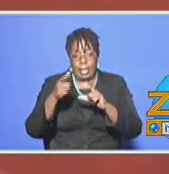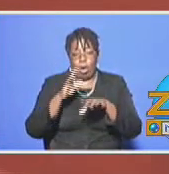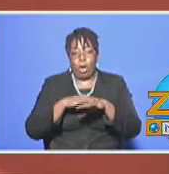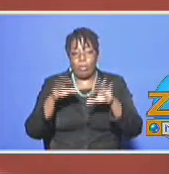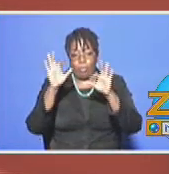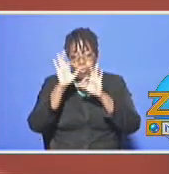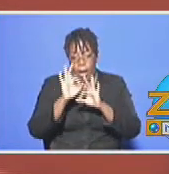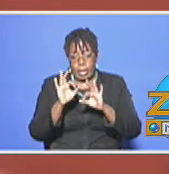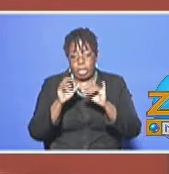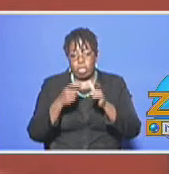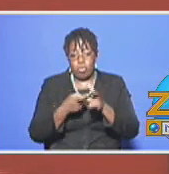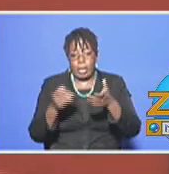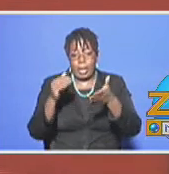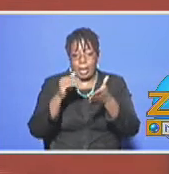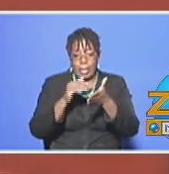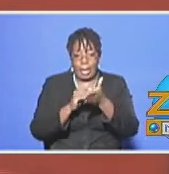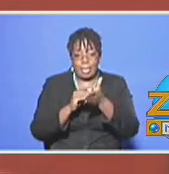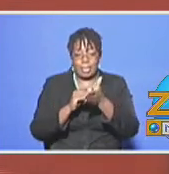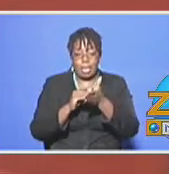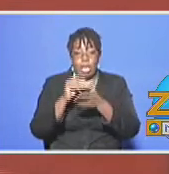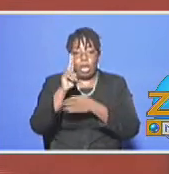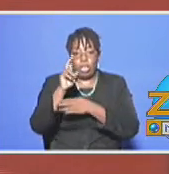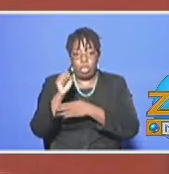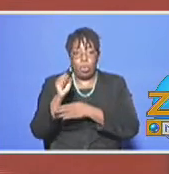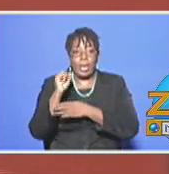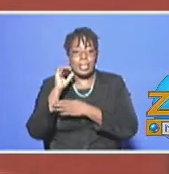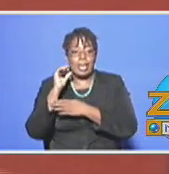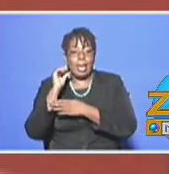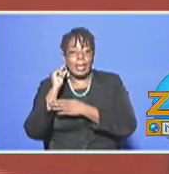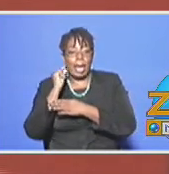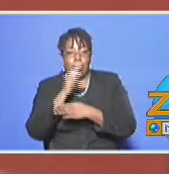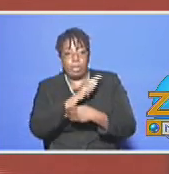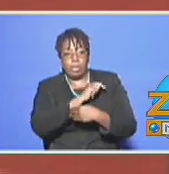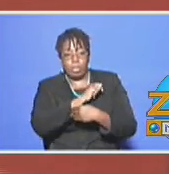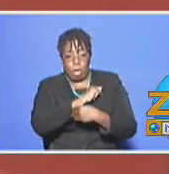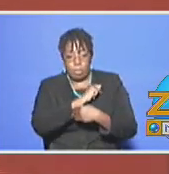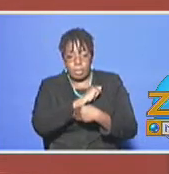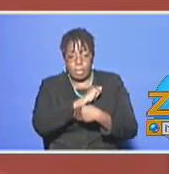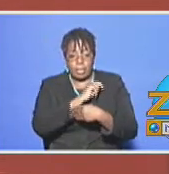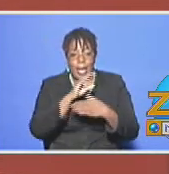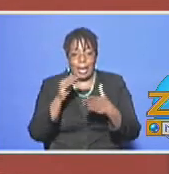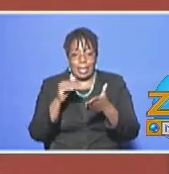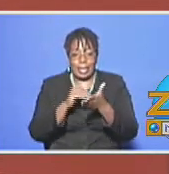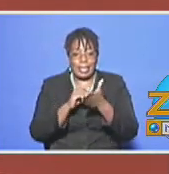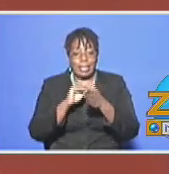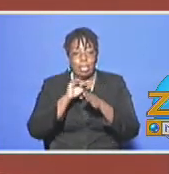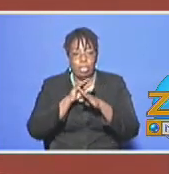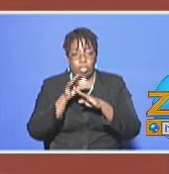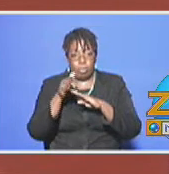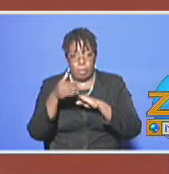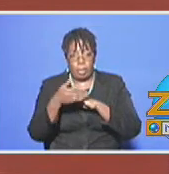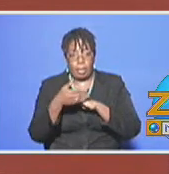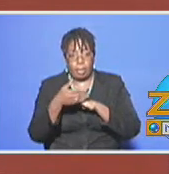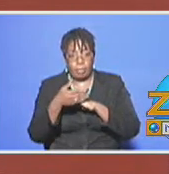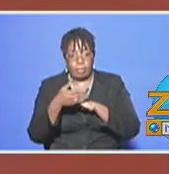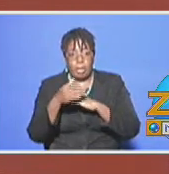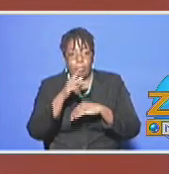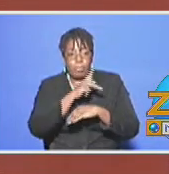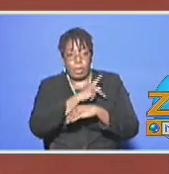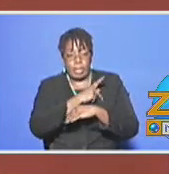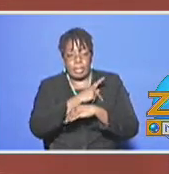U.S. national champion Gabrielle Thomas and Jamaican national champion Shelly-Ann Fraser-Price. And that's been a